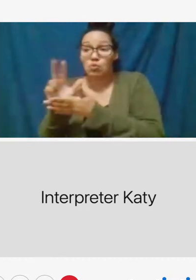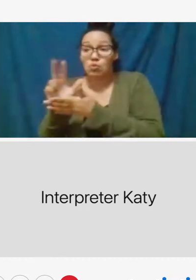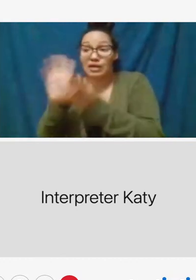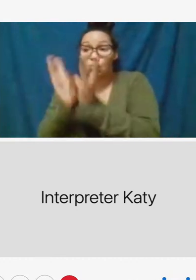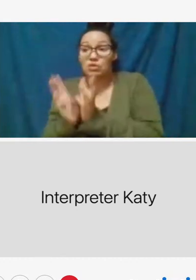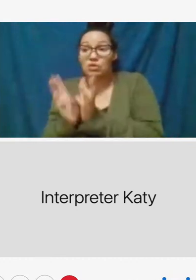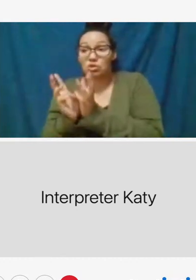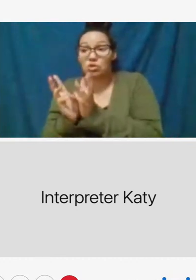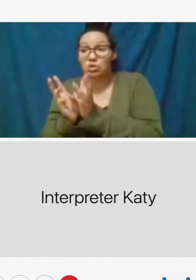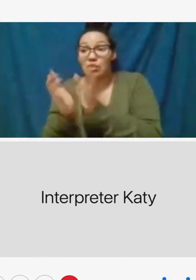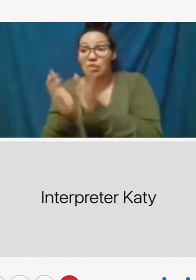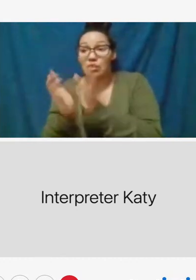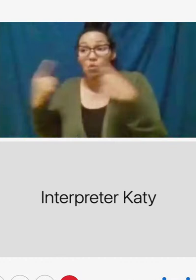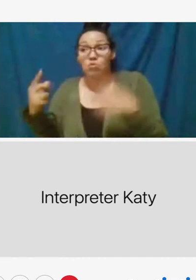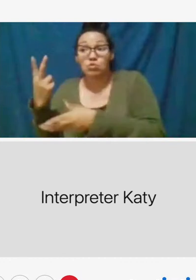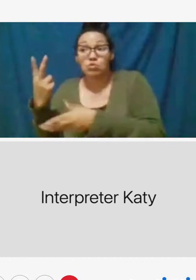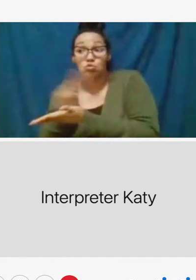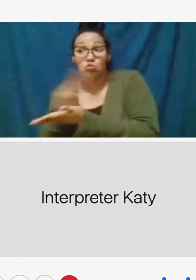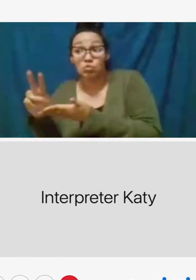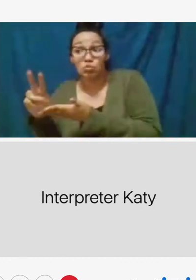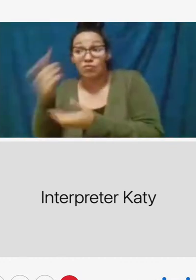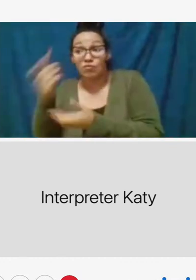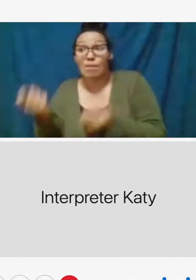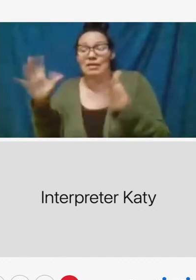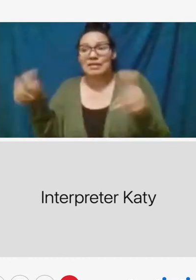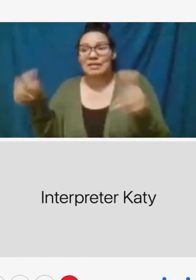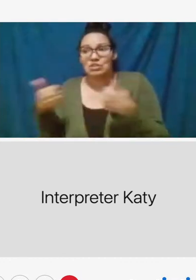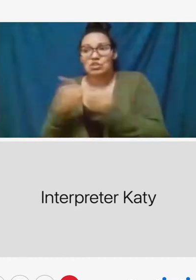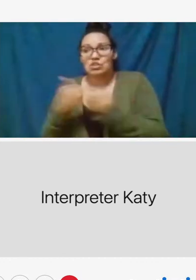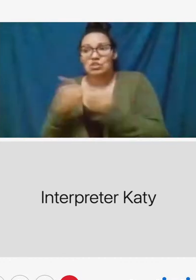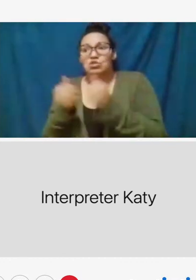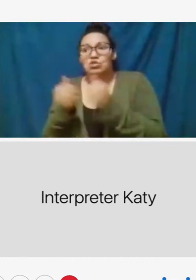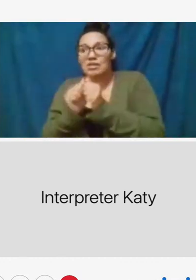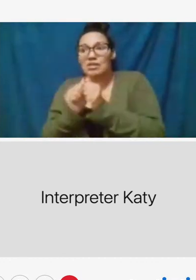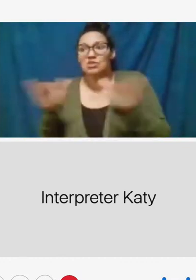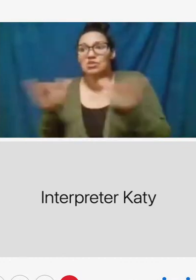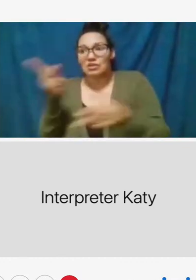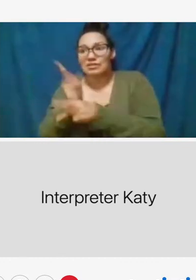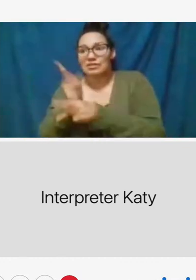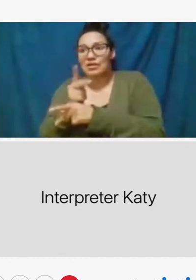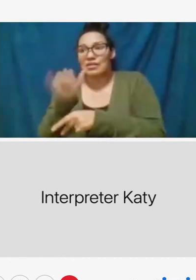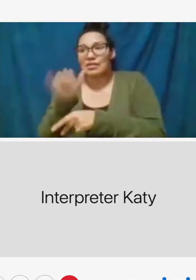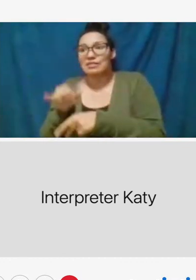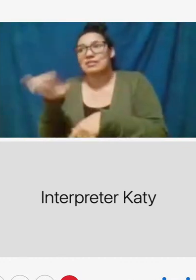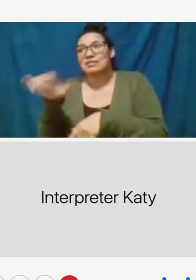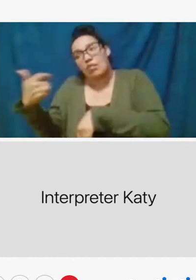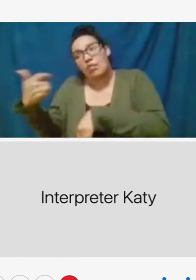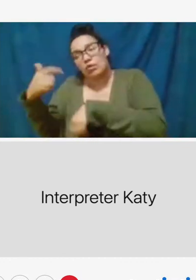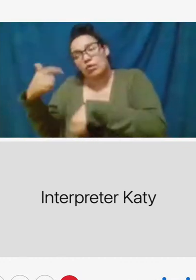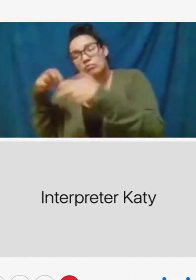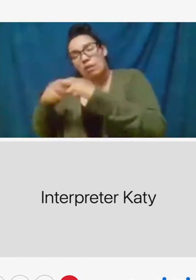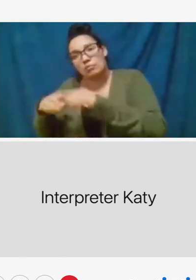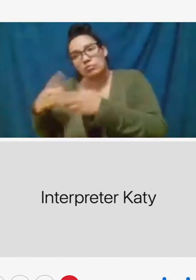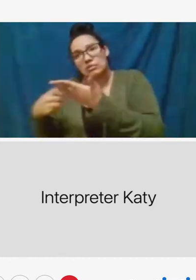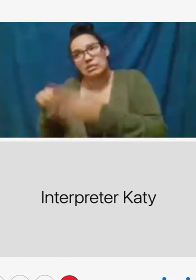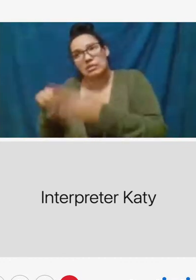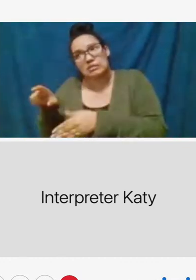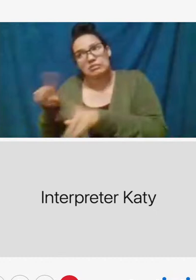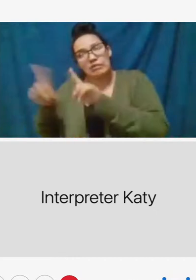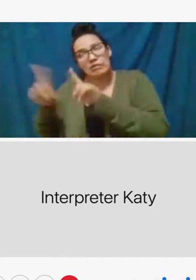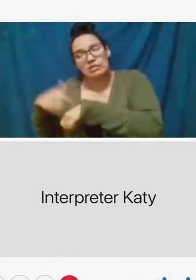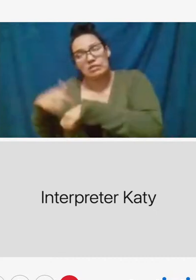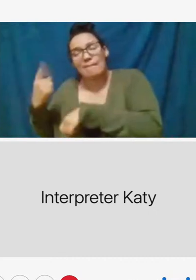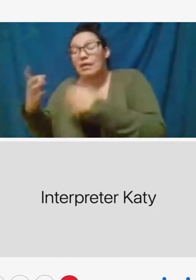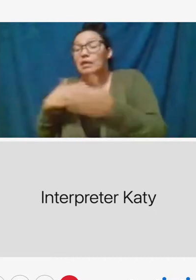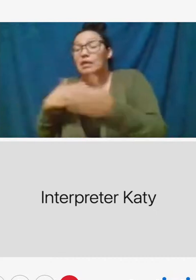um for many parents is a challenge when it comes to child care that's another issue to discuss another time but again when I ask the question do we ask parents how